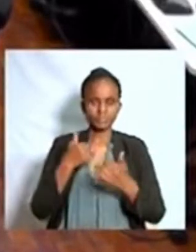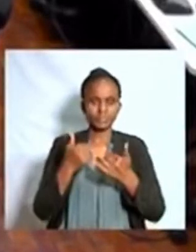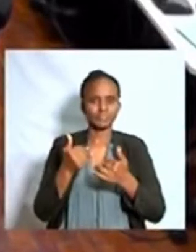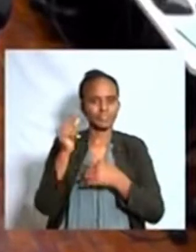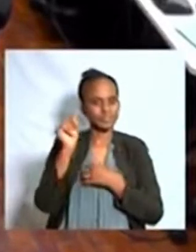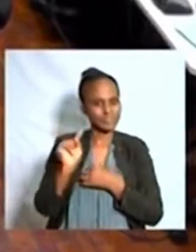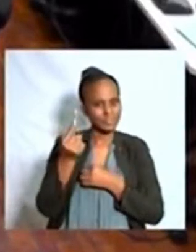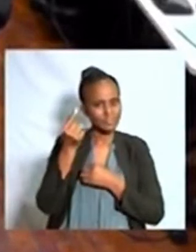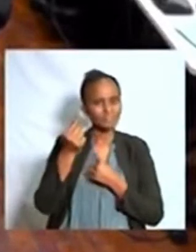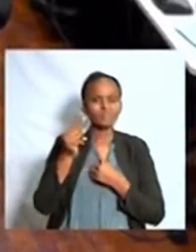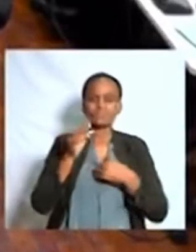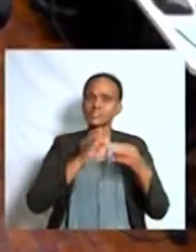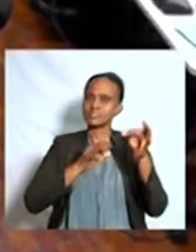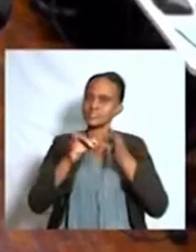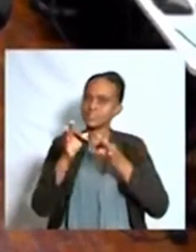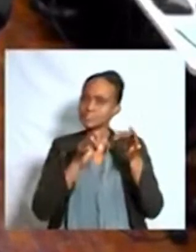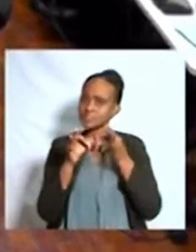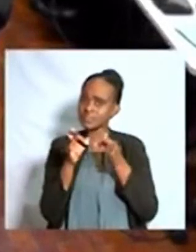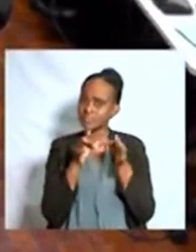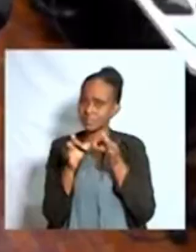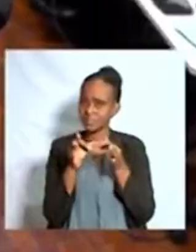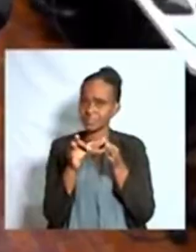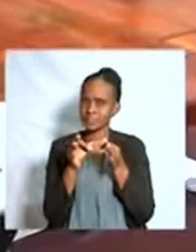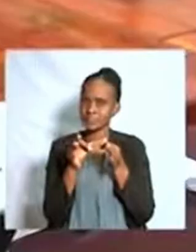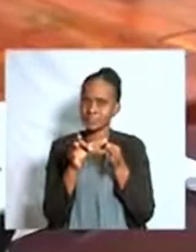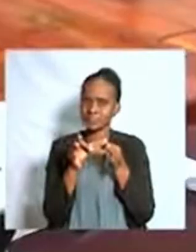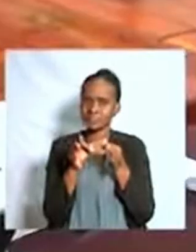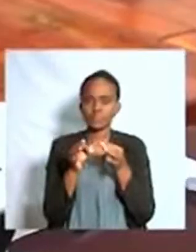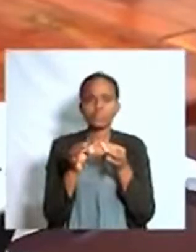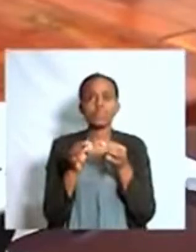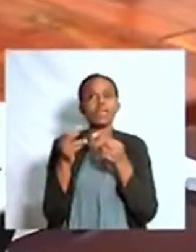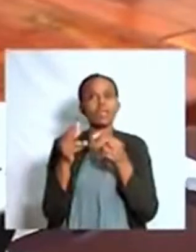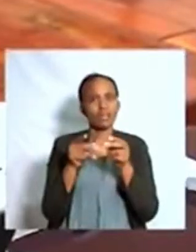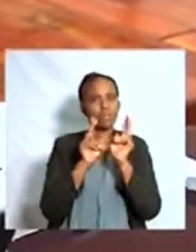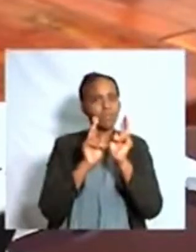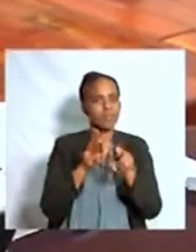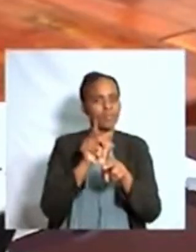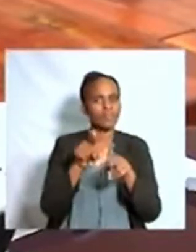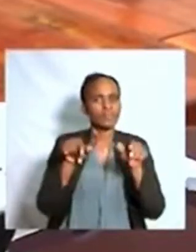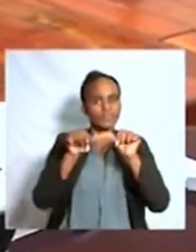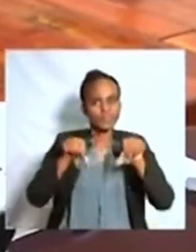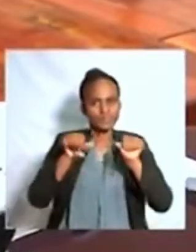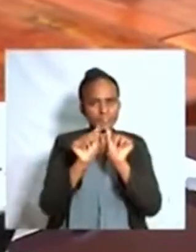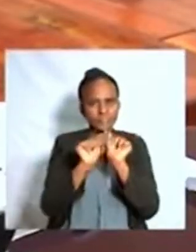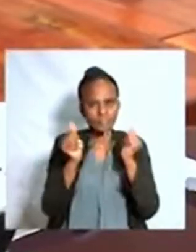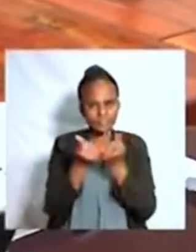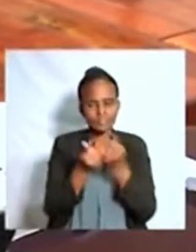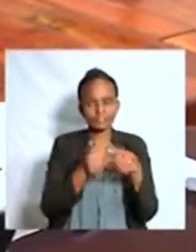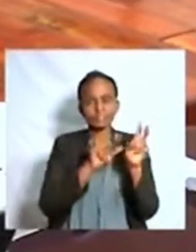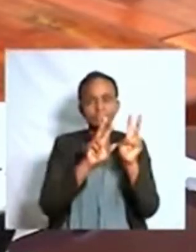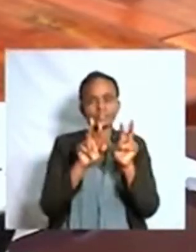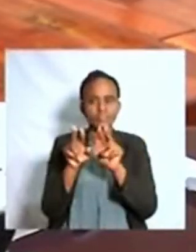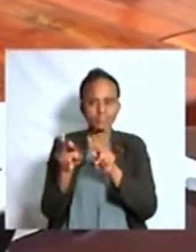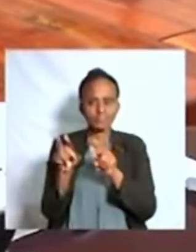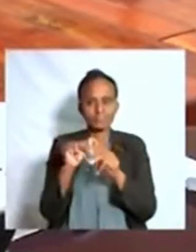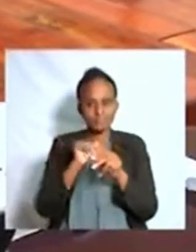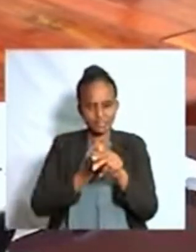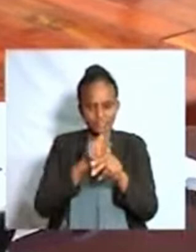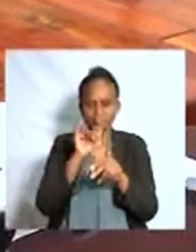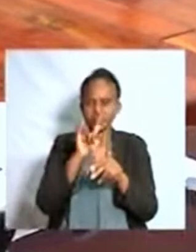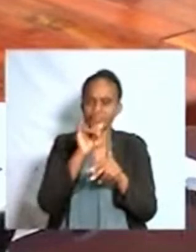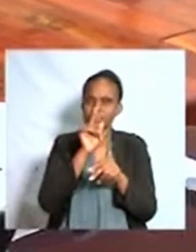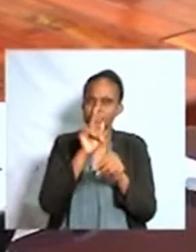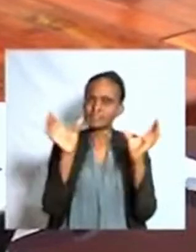and foremost indicate that as a response to the Auditor General's observations, we indicated